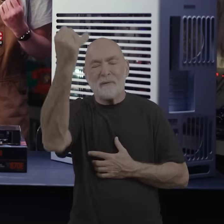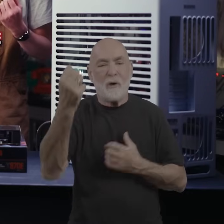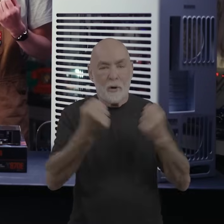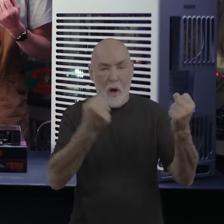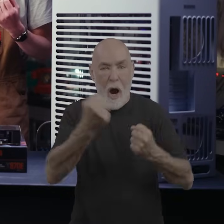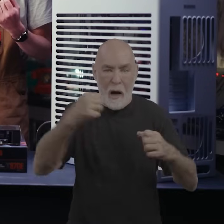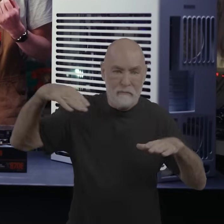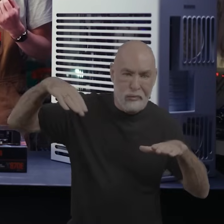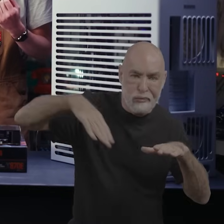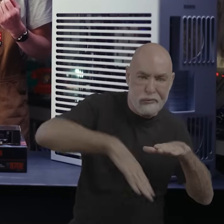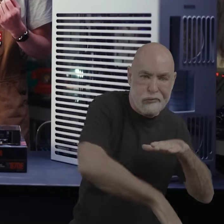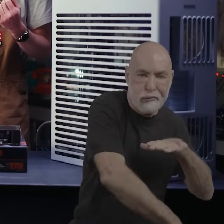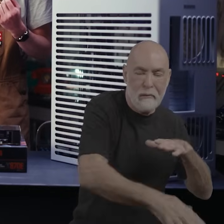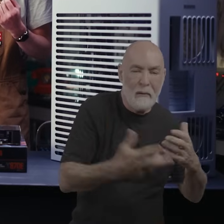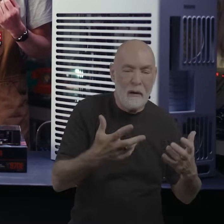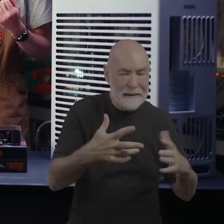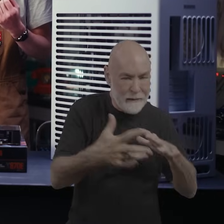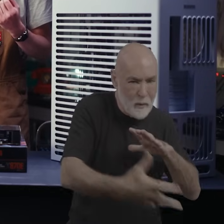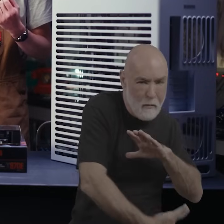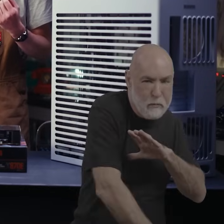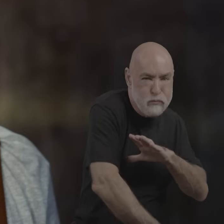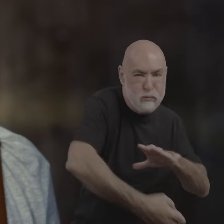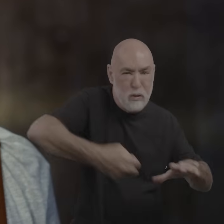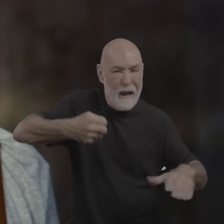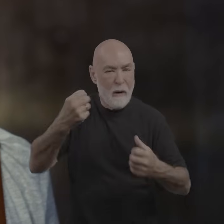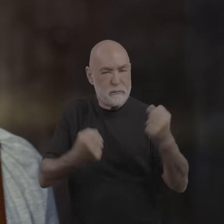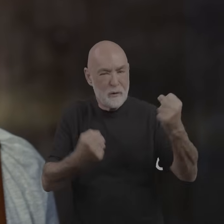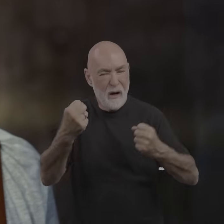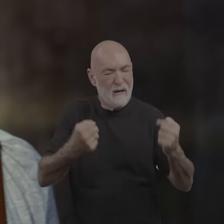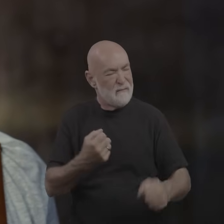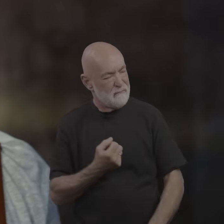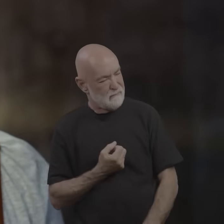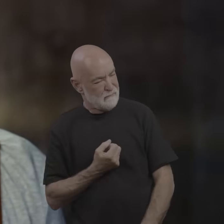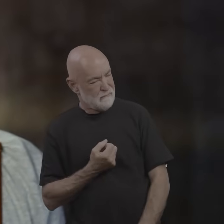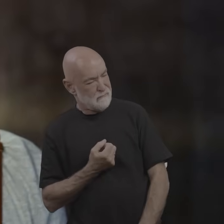a lake and you needed to winch it out. Could you at least build a ramp to make the winching a bit easier?